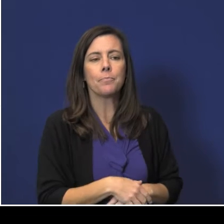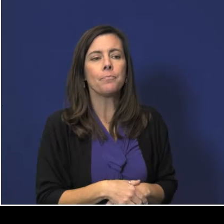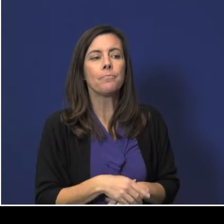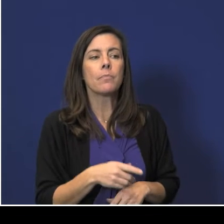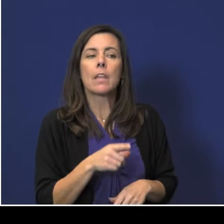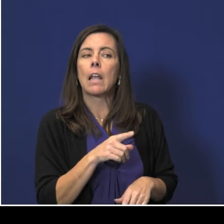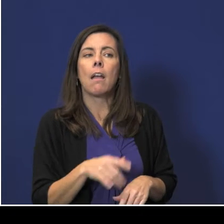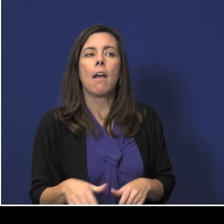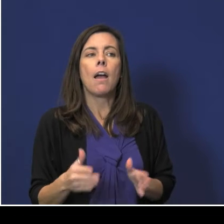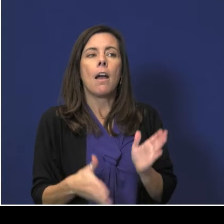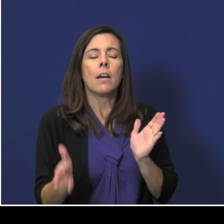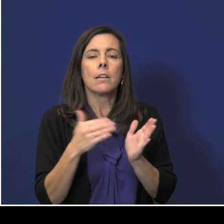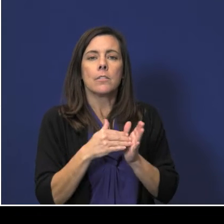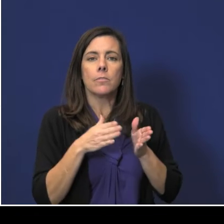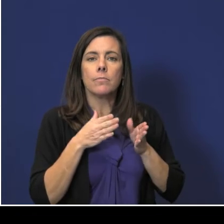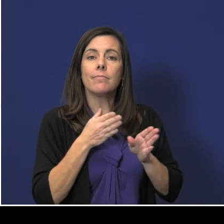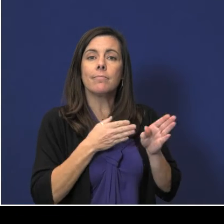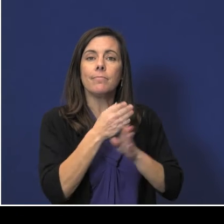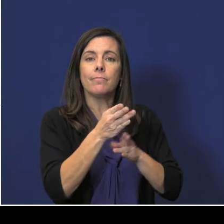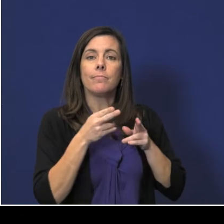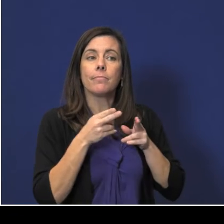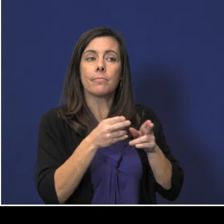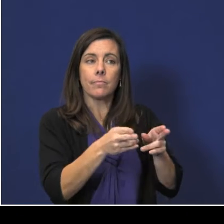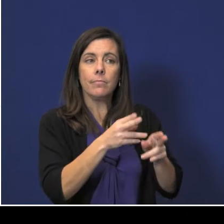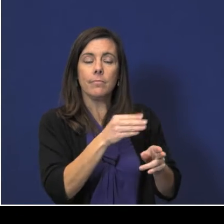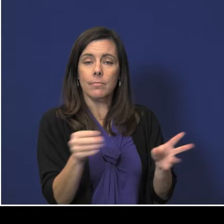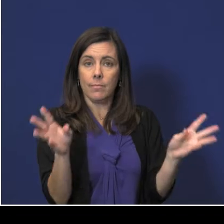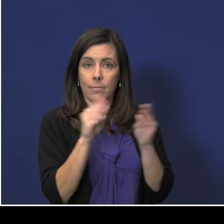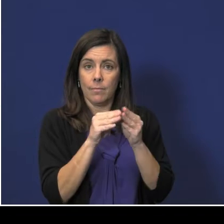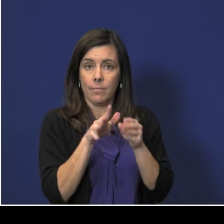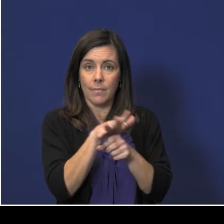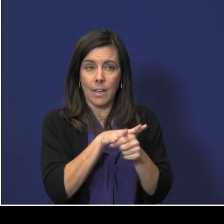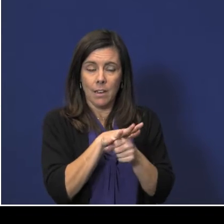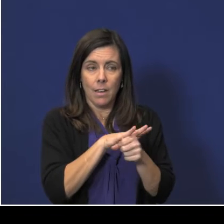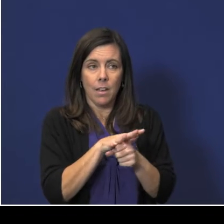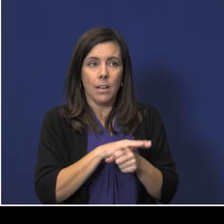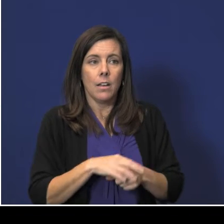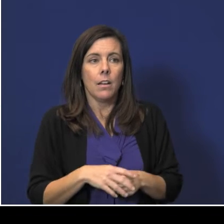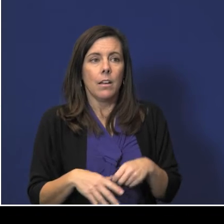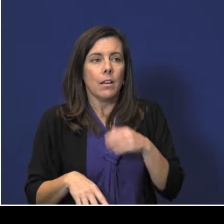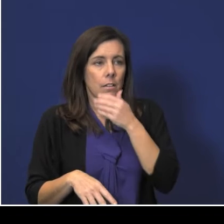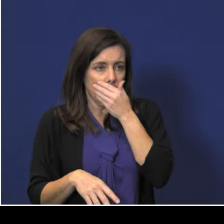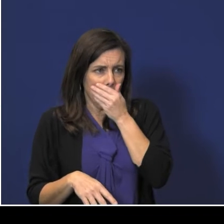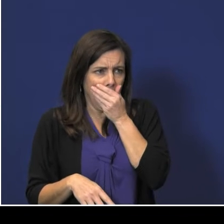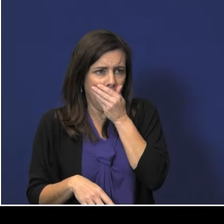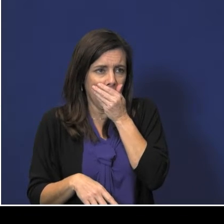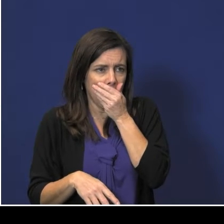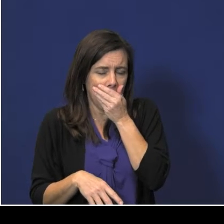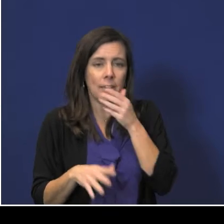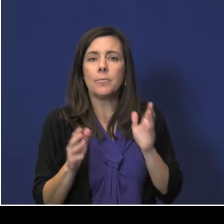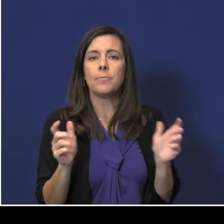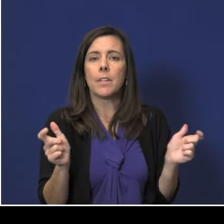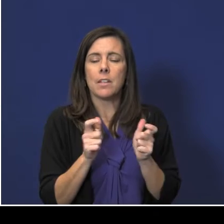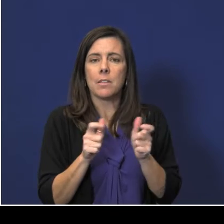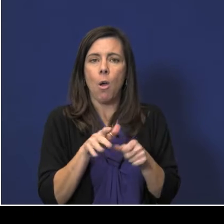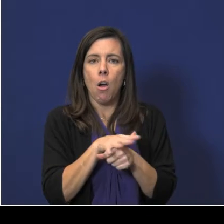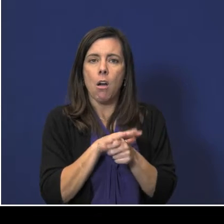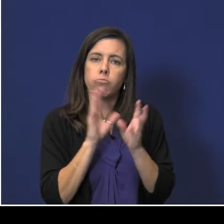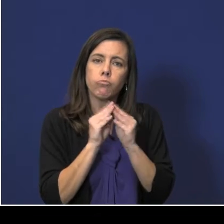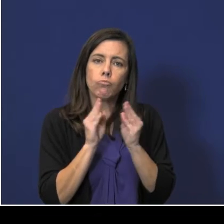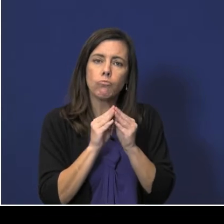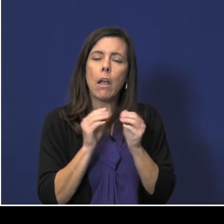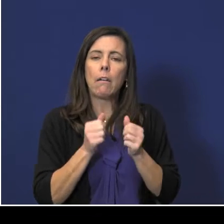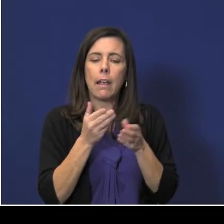hallway, taking us into the conference center. So this is again kind of the mini Berry Center, a small conference center that is divisible into